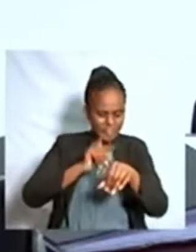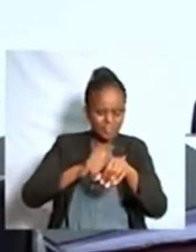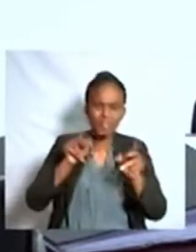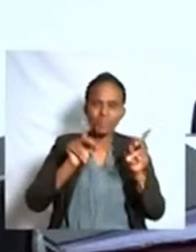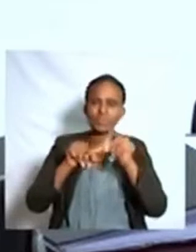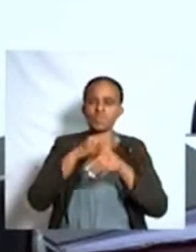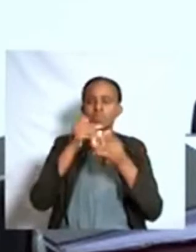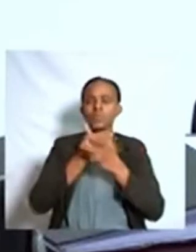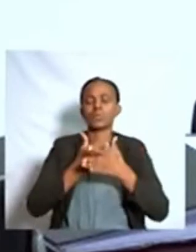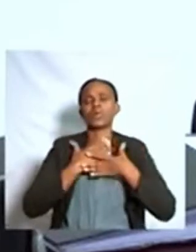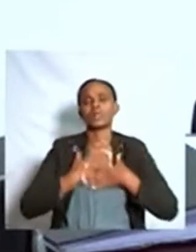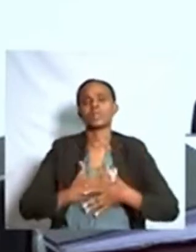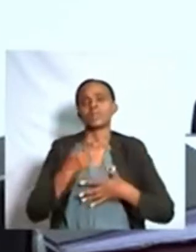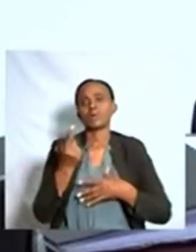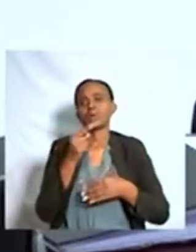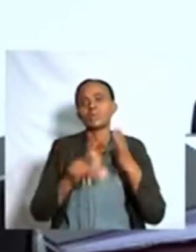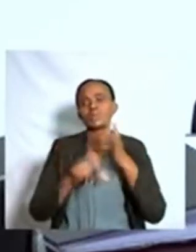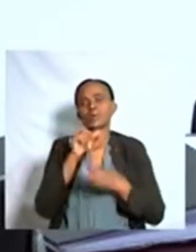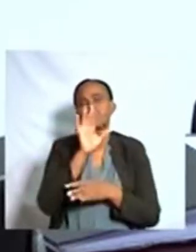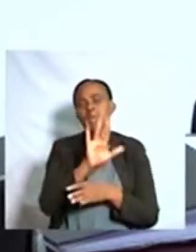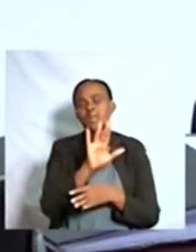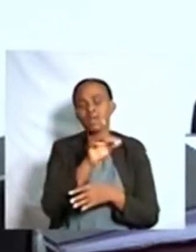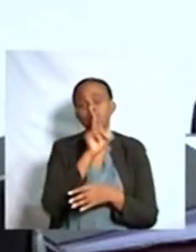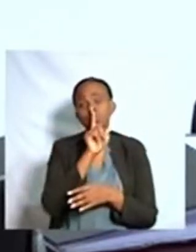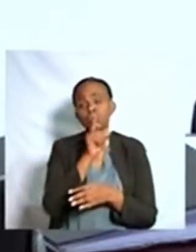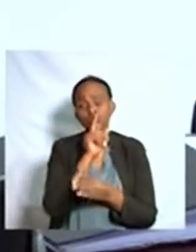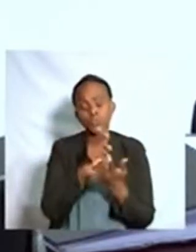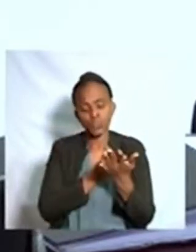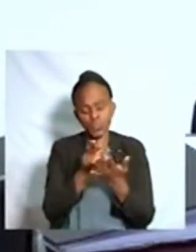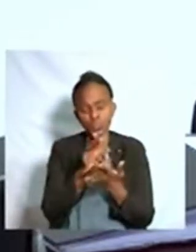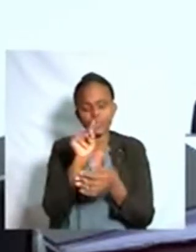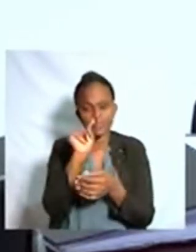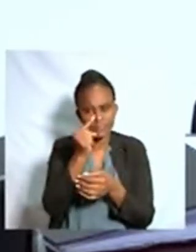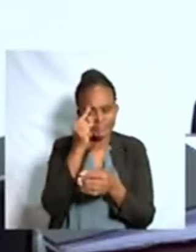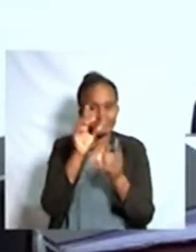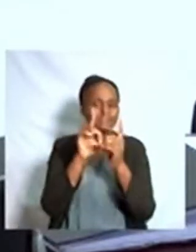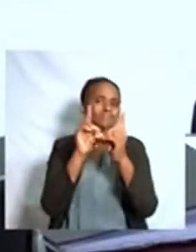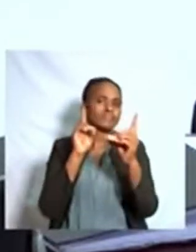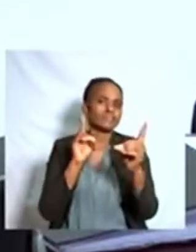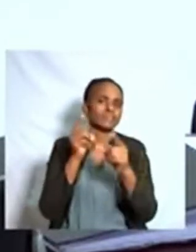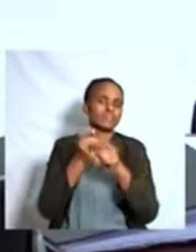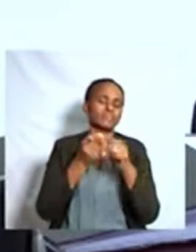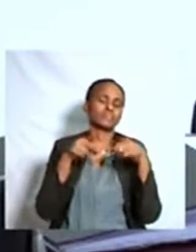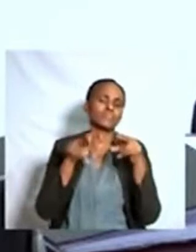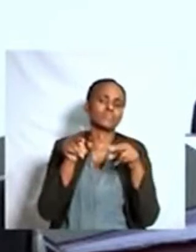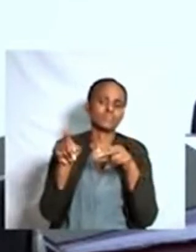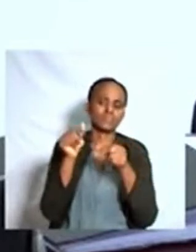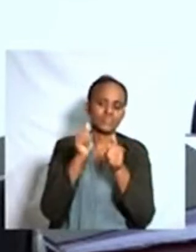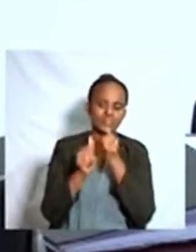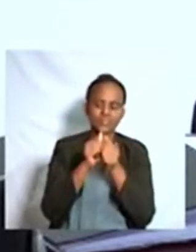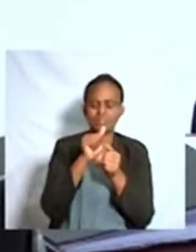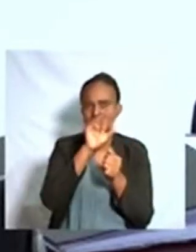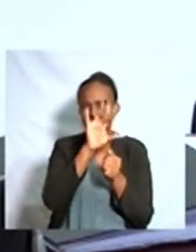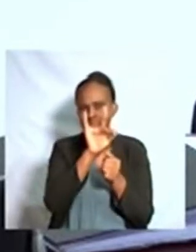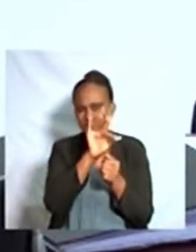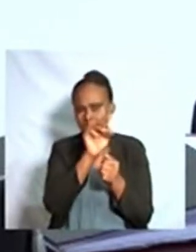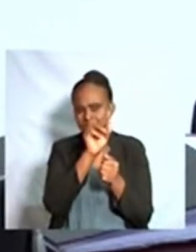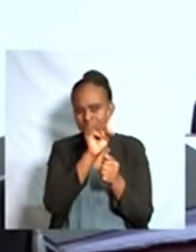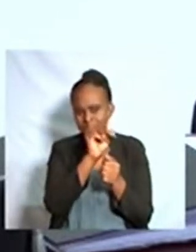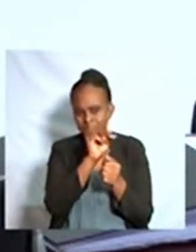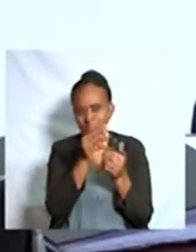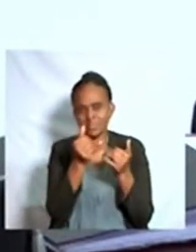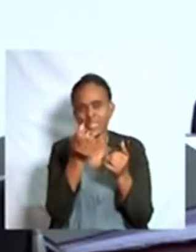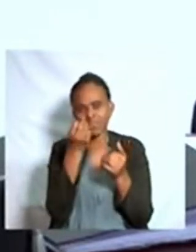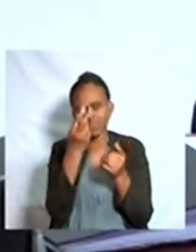that. Then we just found it. Because honestly, first is the distance from the road, which was supposed to be 18 meters, is now 12